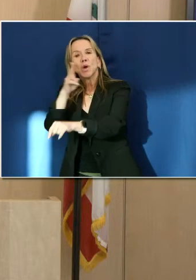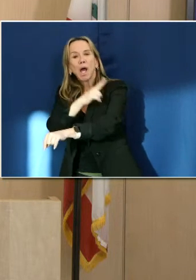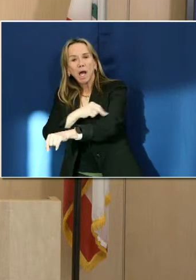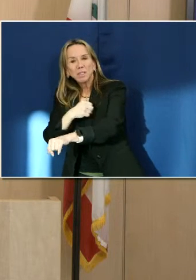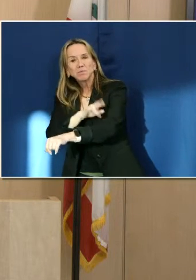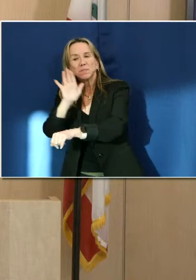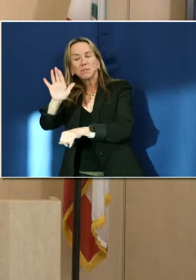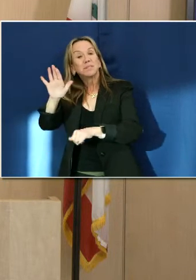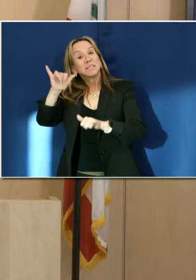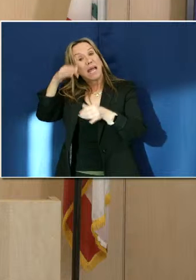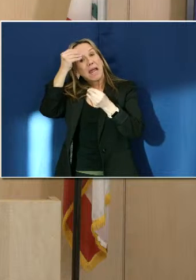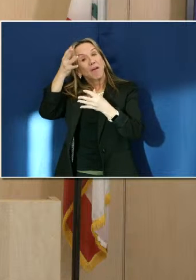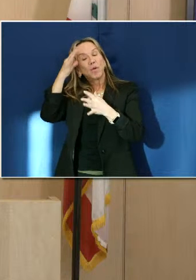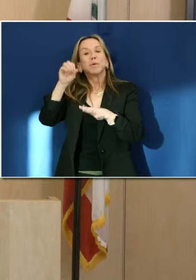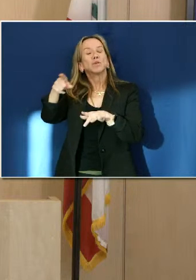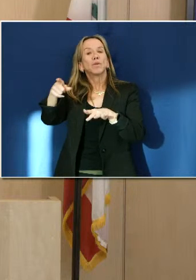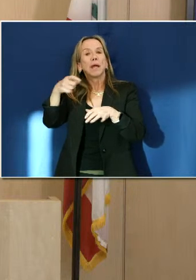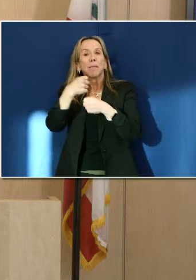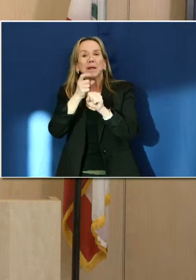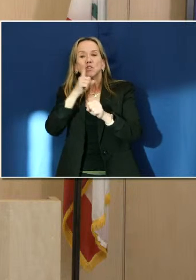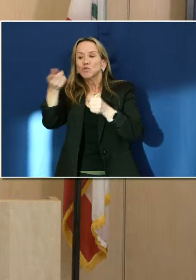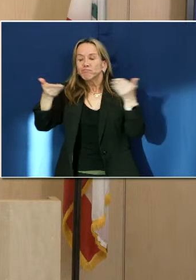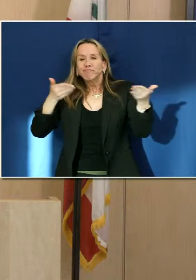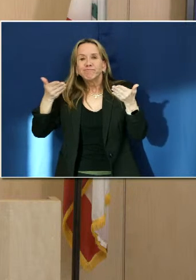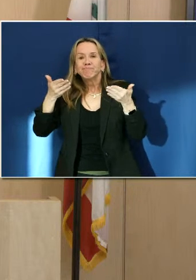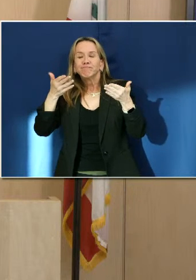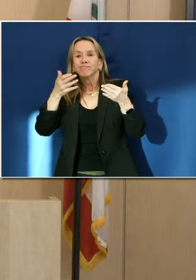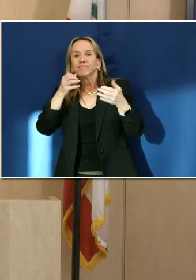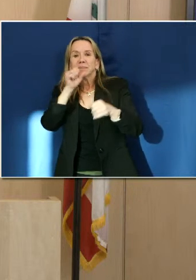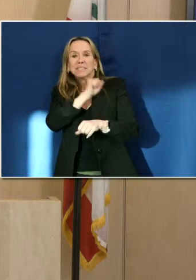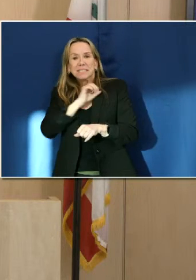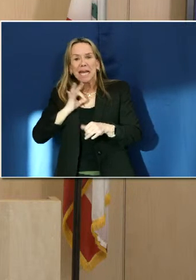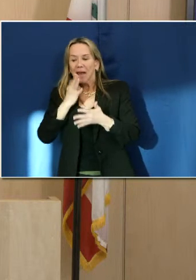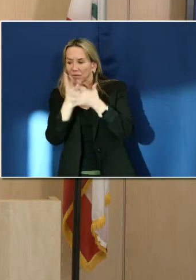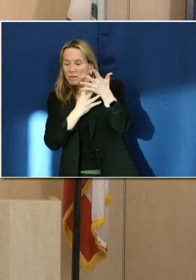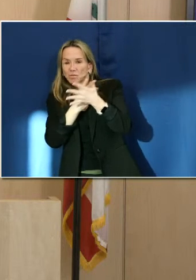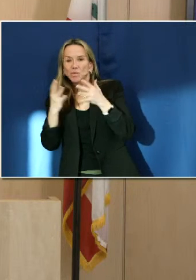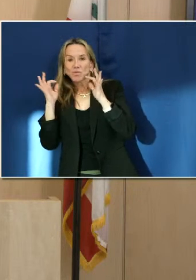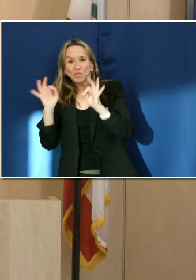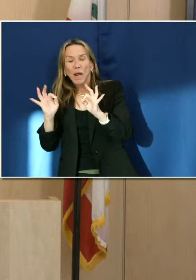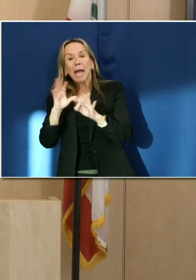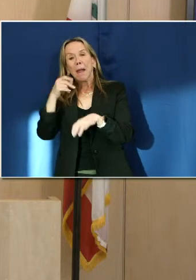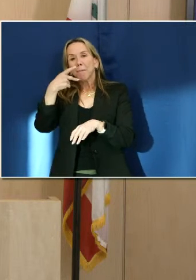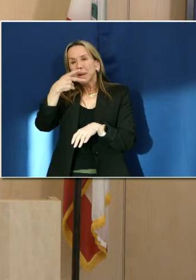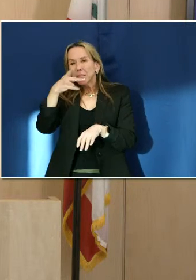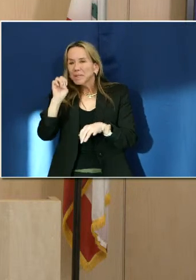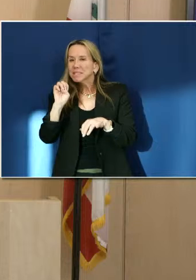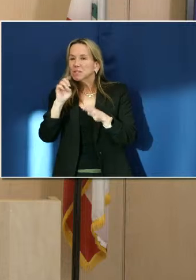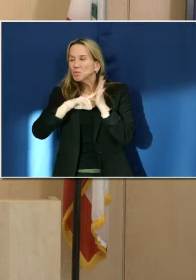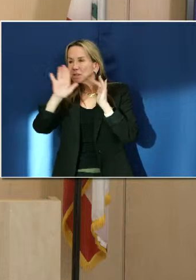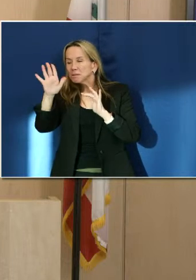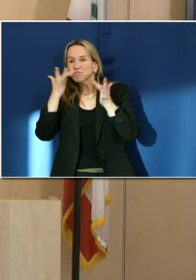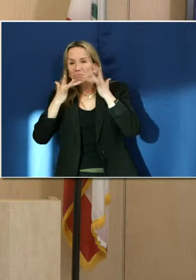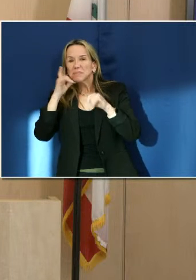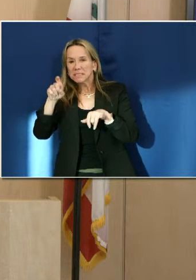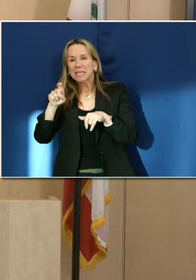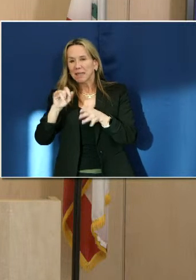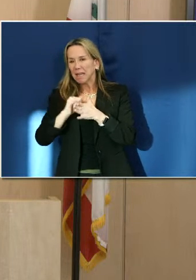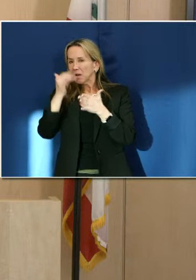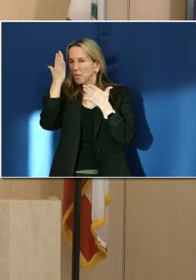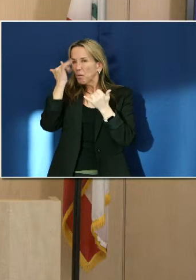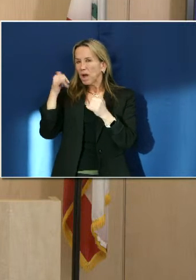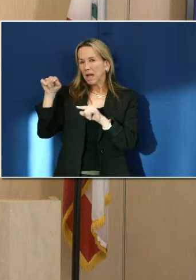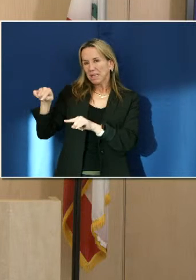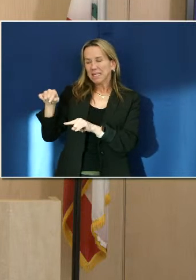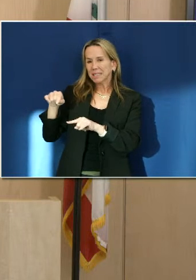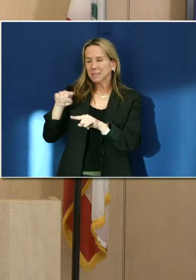staffing as well as equipment needs. So, but certainly, we